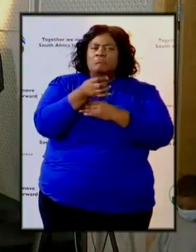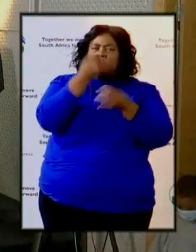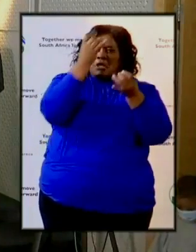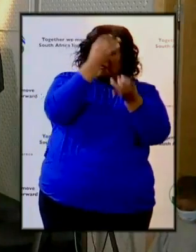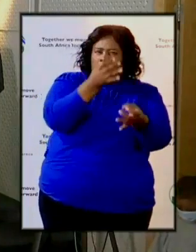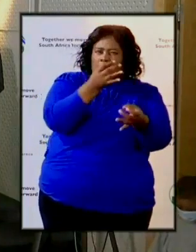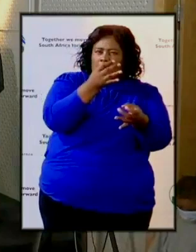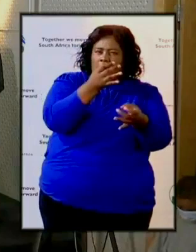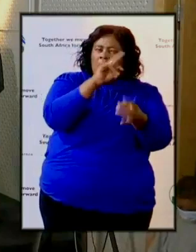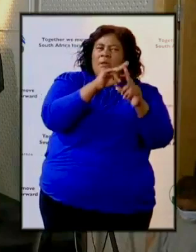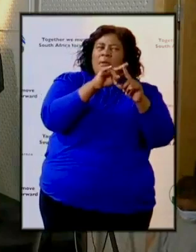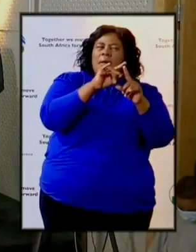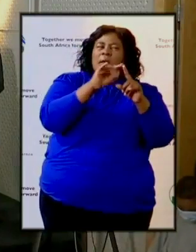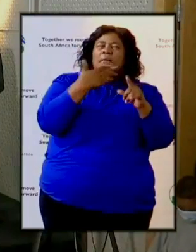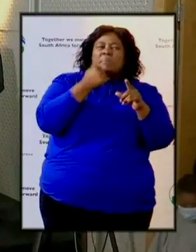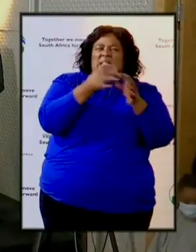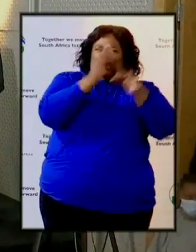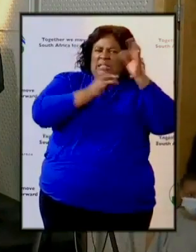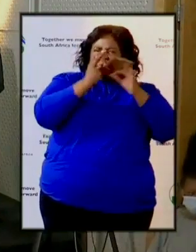homes between 8 p.m. and 5 a.m.